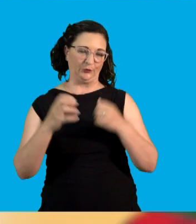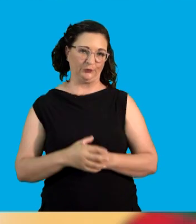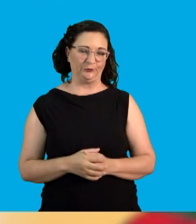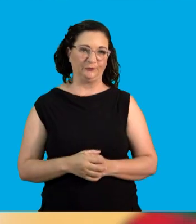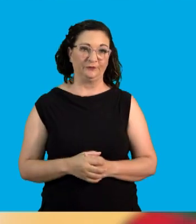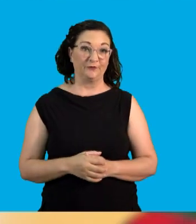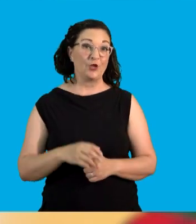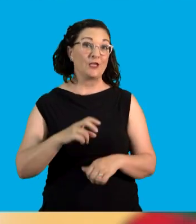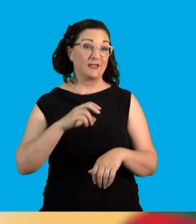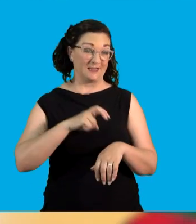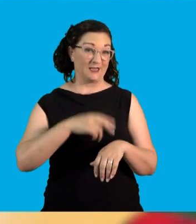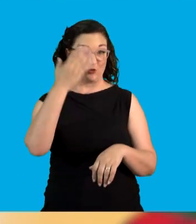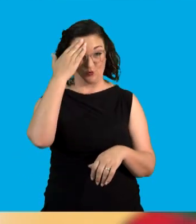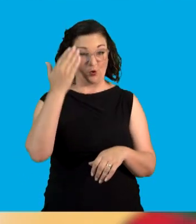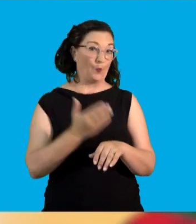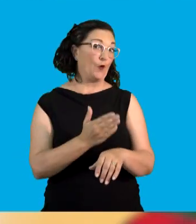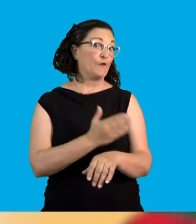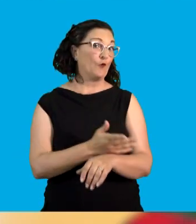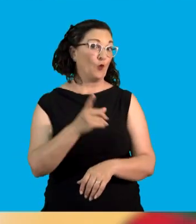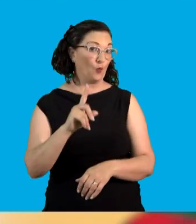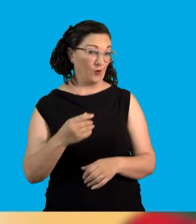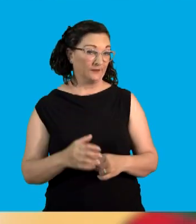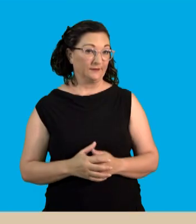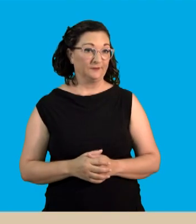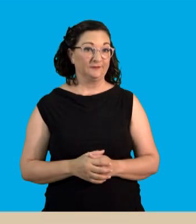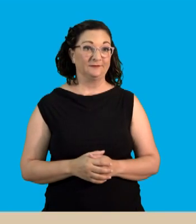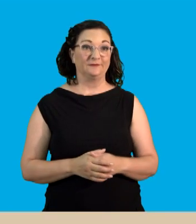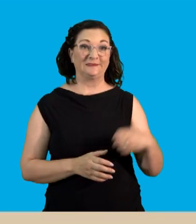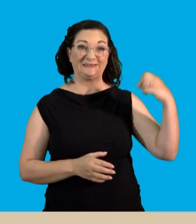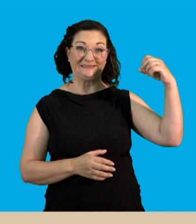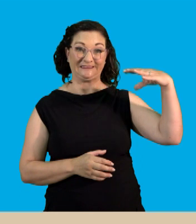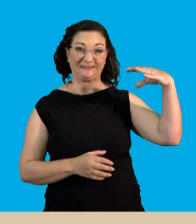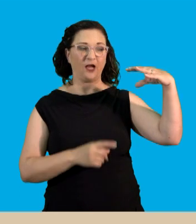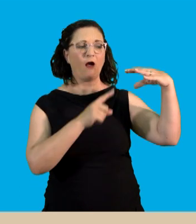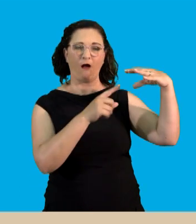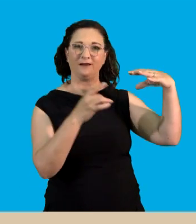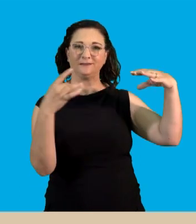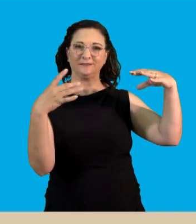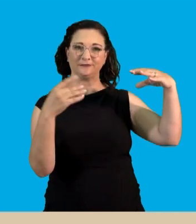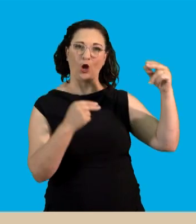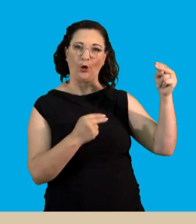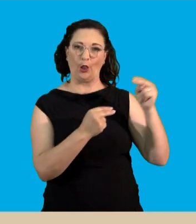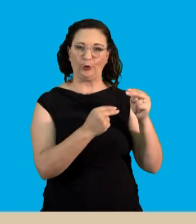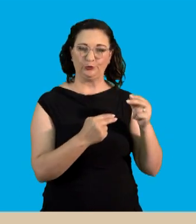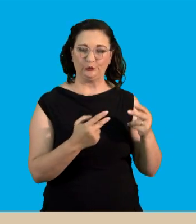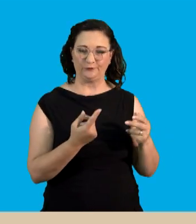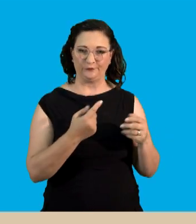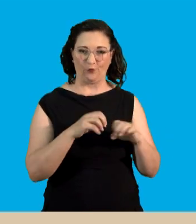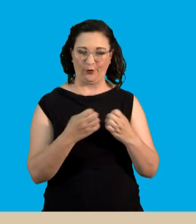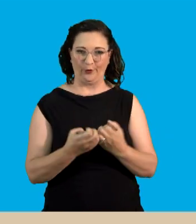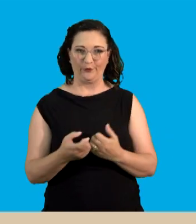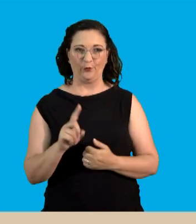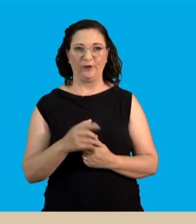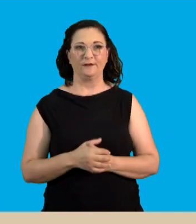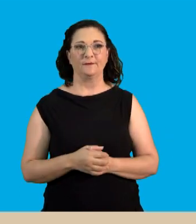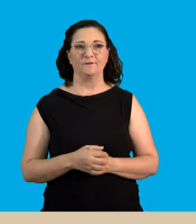Now, you should know this from your previous grades. You should know that the sun is our nearest star, the type of reaction that